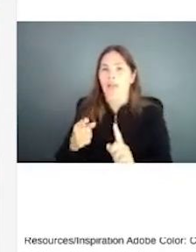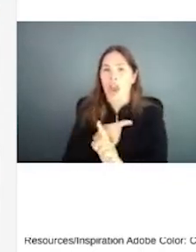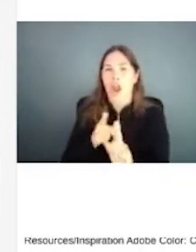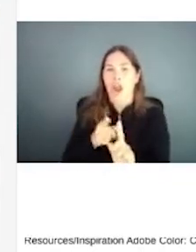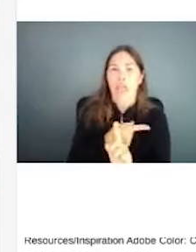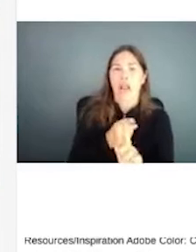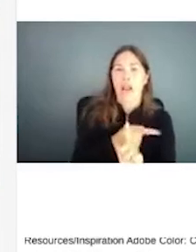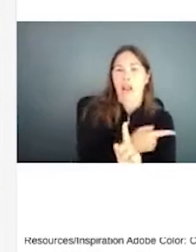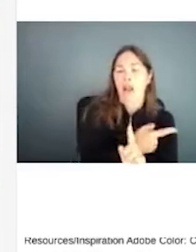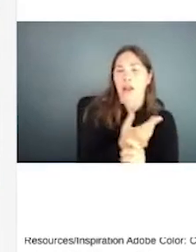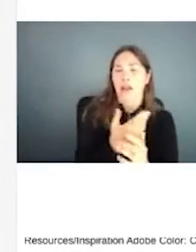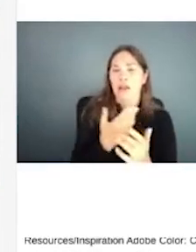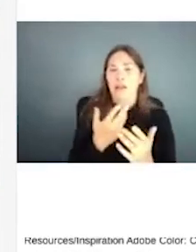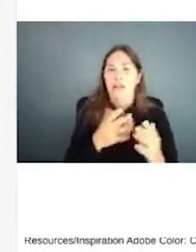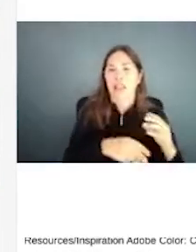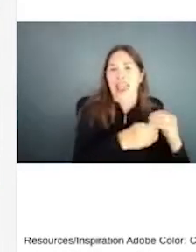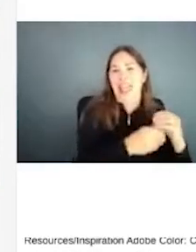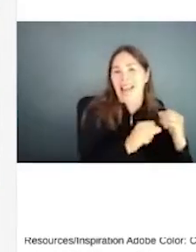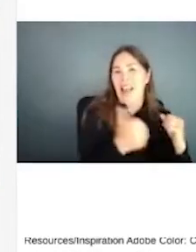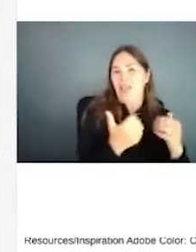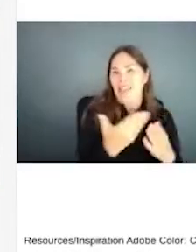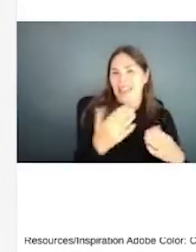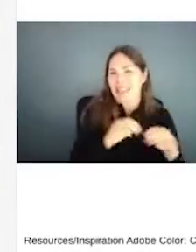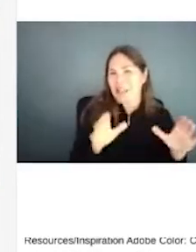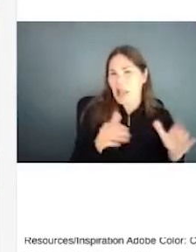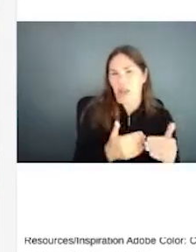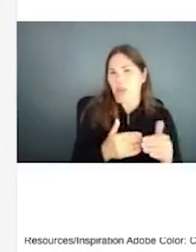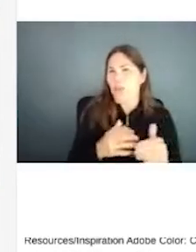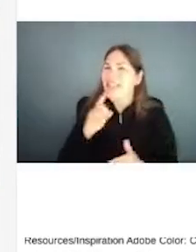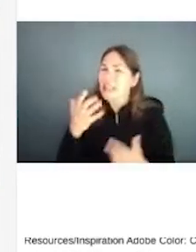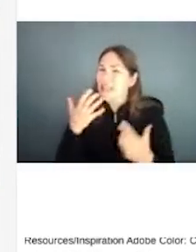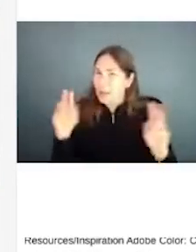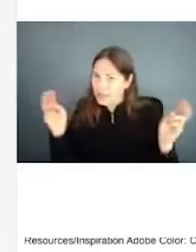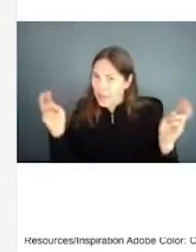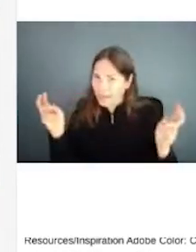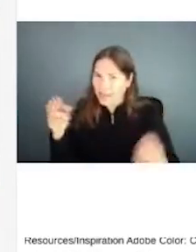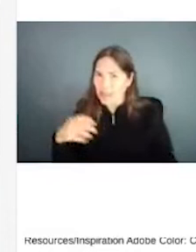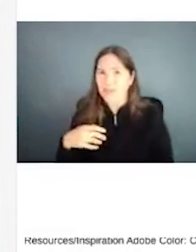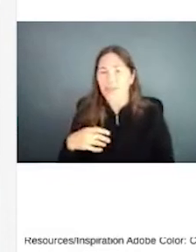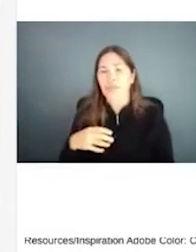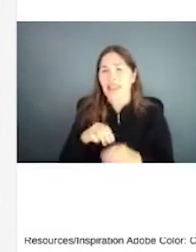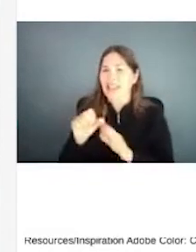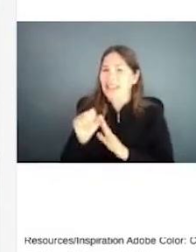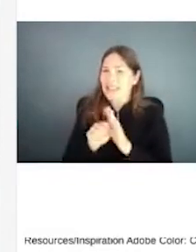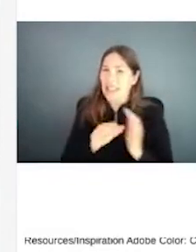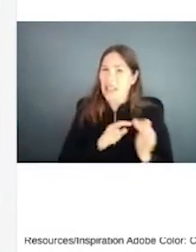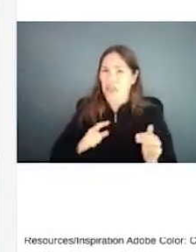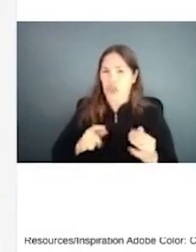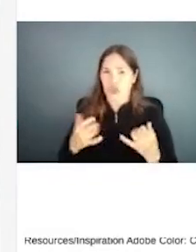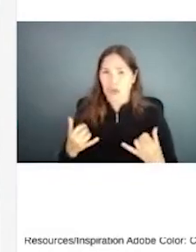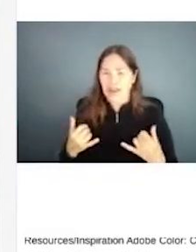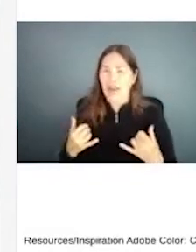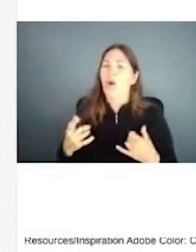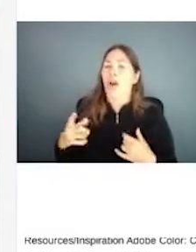of inserting other things into the classroom. And so that's one of the hot topics in the state legislature. So there